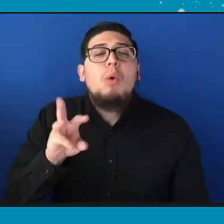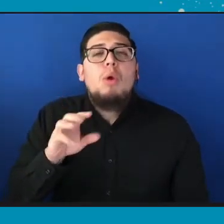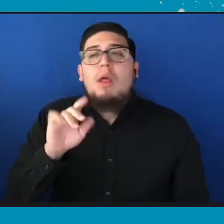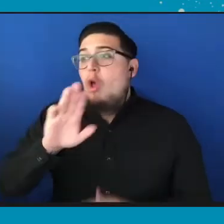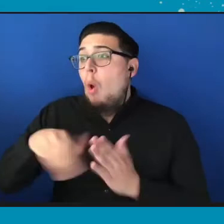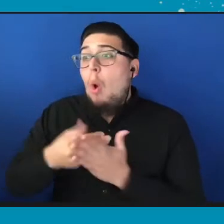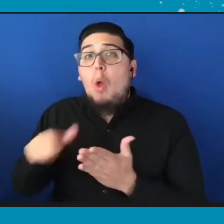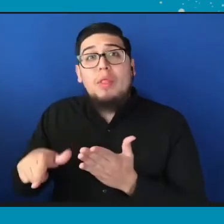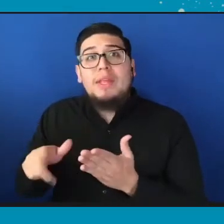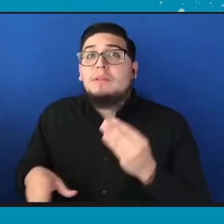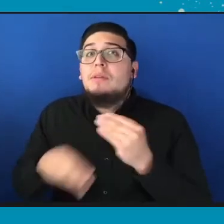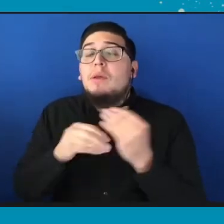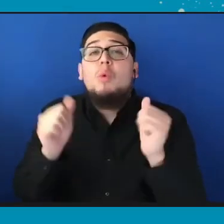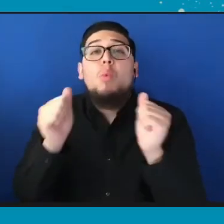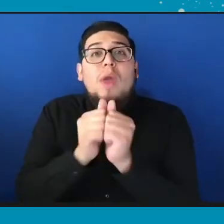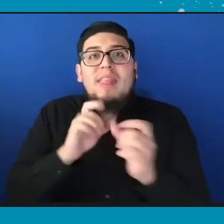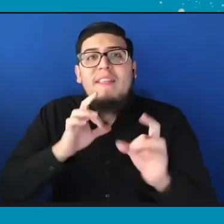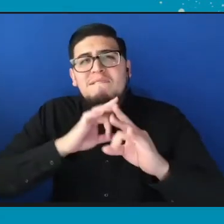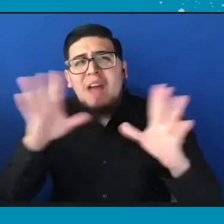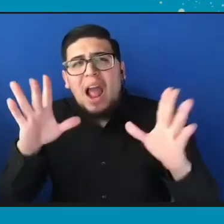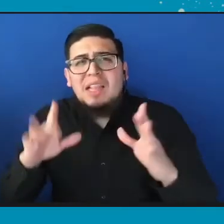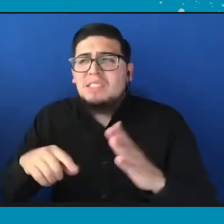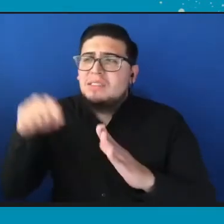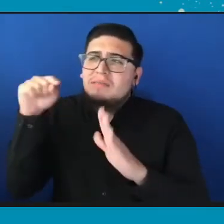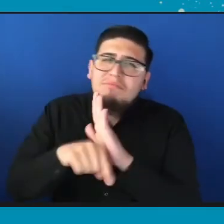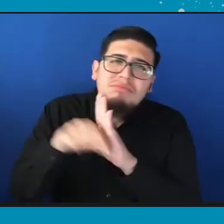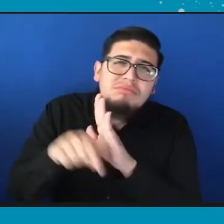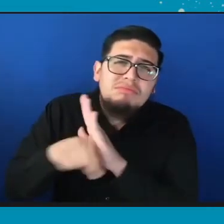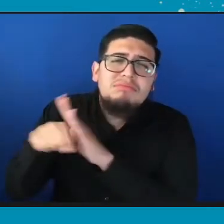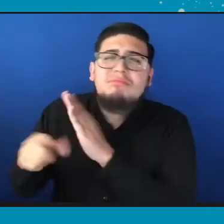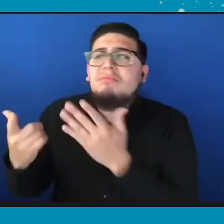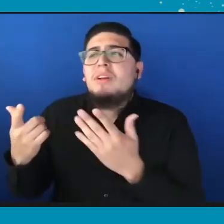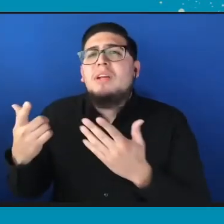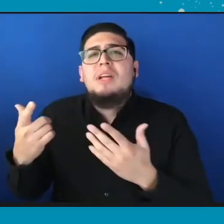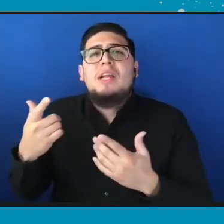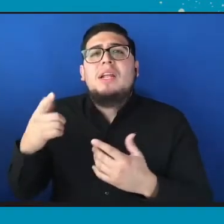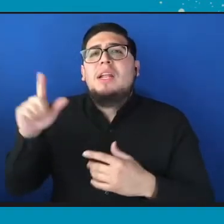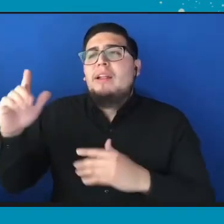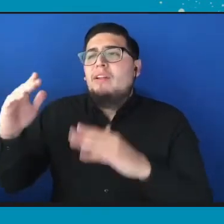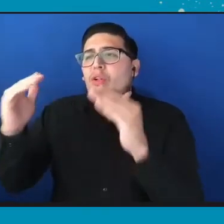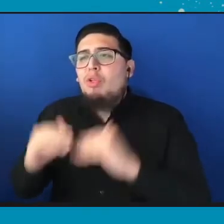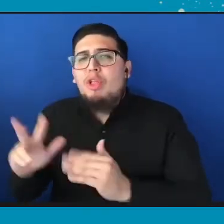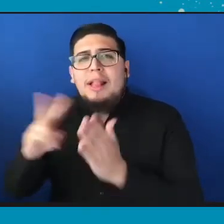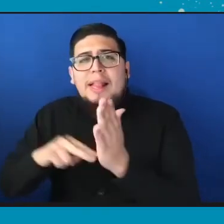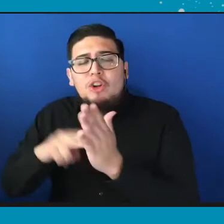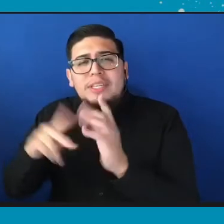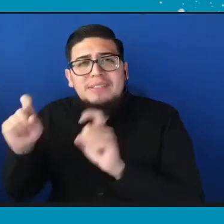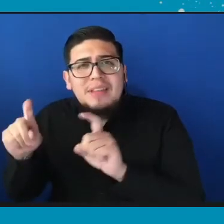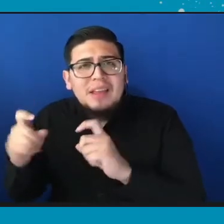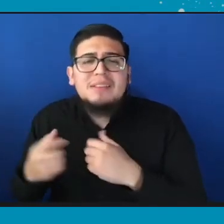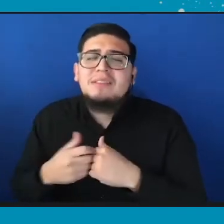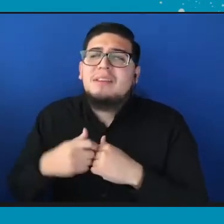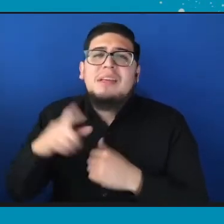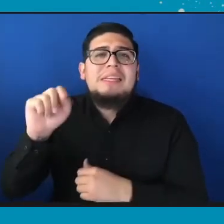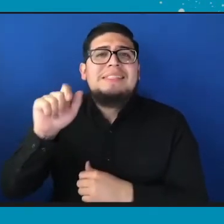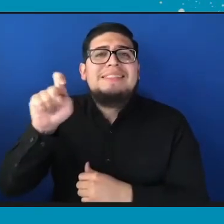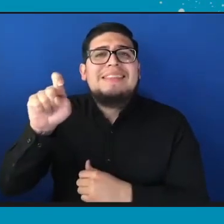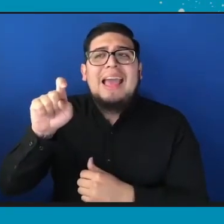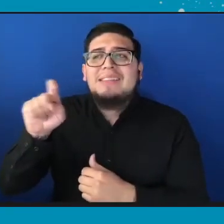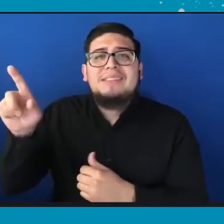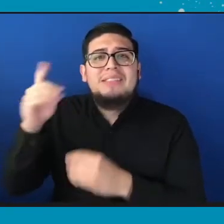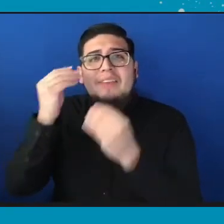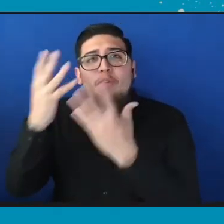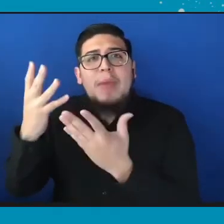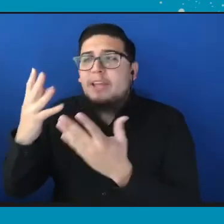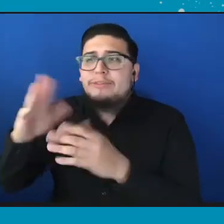violence, massacres, lynchings, literacy tests, poll taxes. We all know this. This